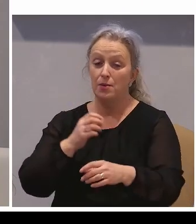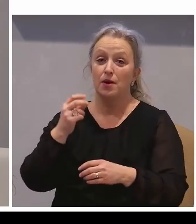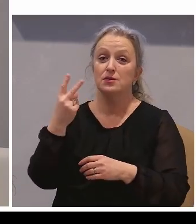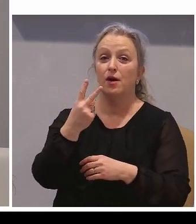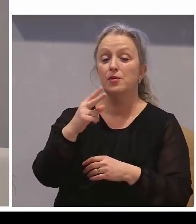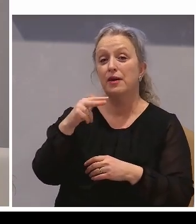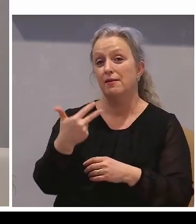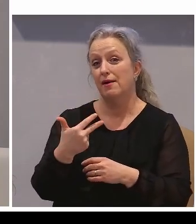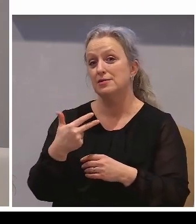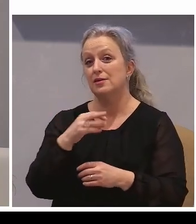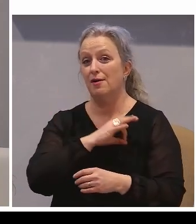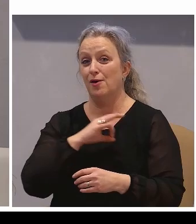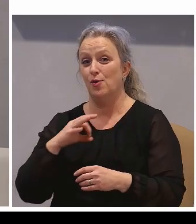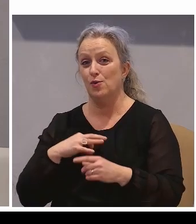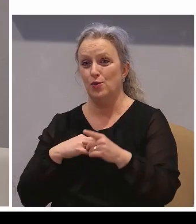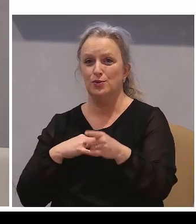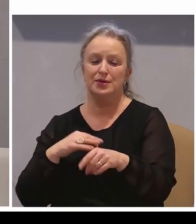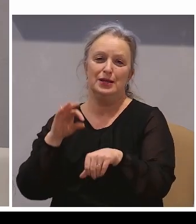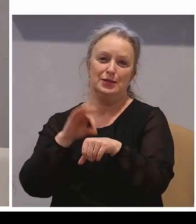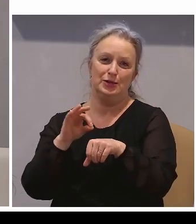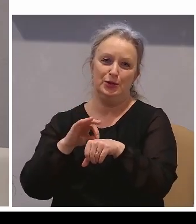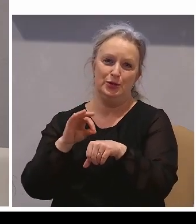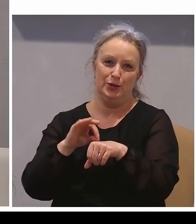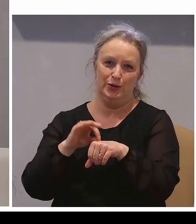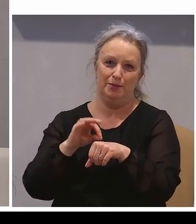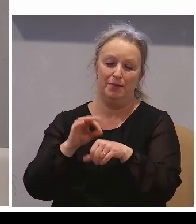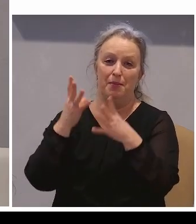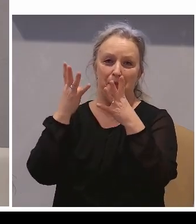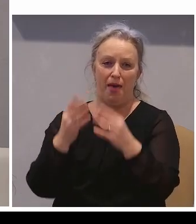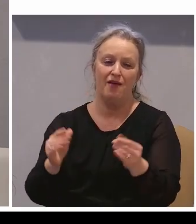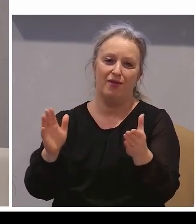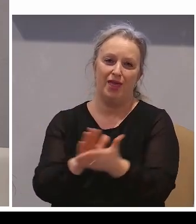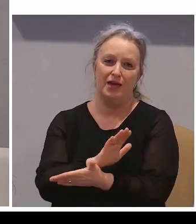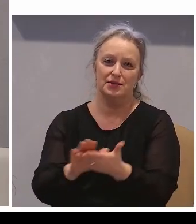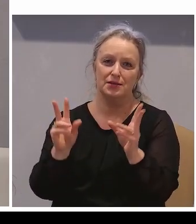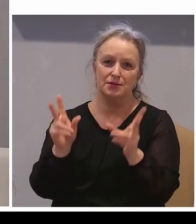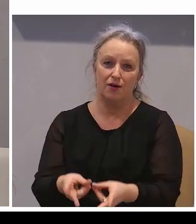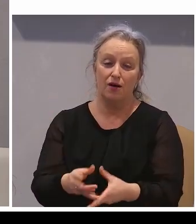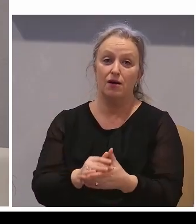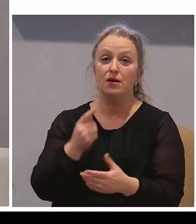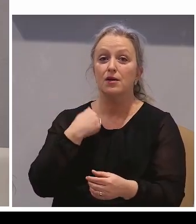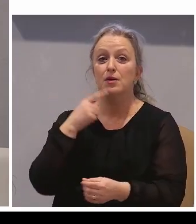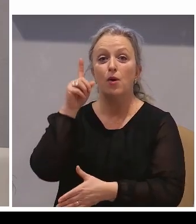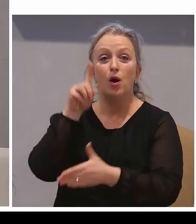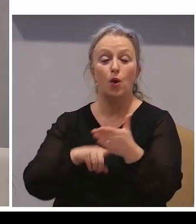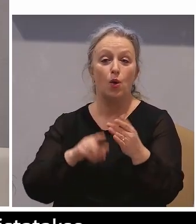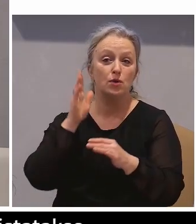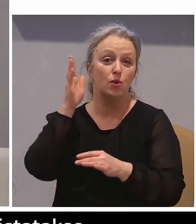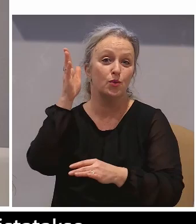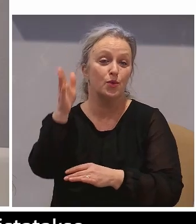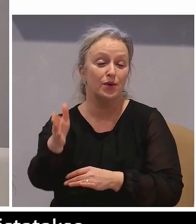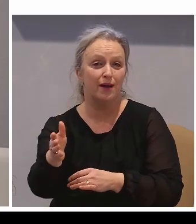August. augustil seda Turneri So this day sünnipäeva is celebrated as tähistatakse. the World Ma Turner loodan, Syndrome et Day. kunagi on I do hope